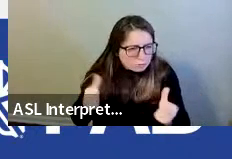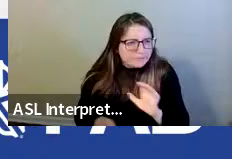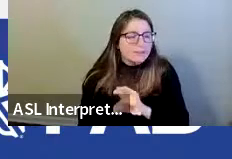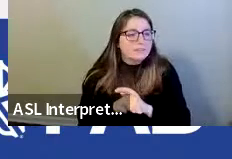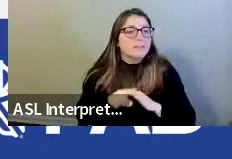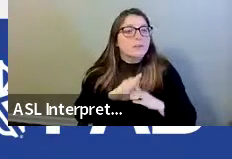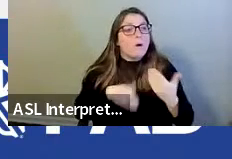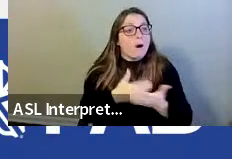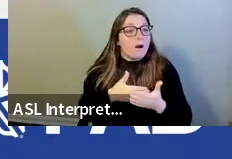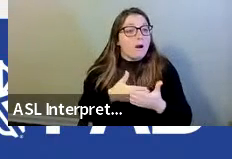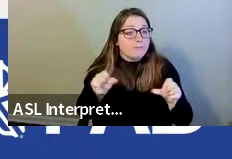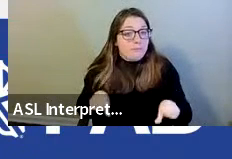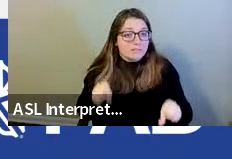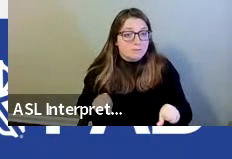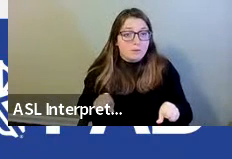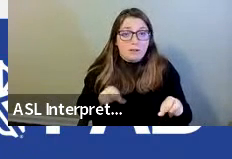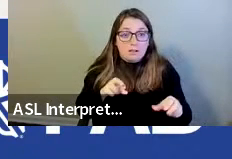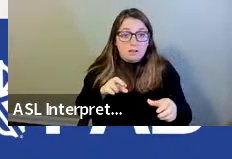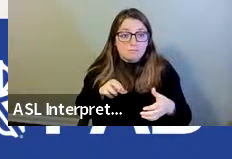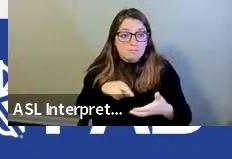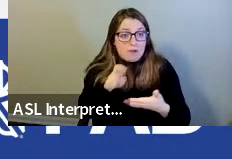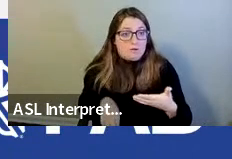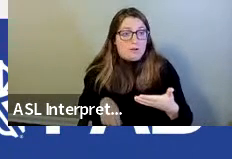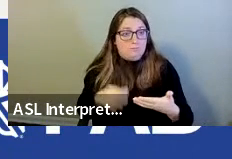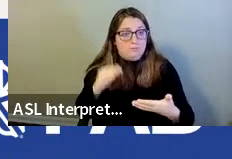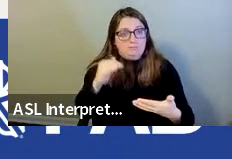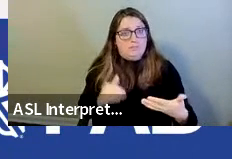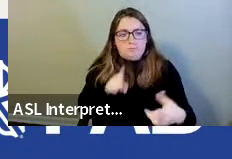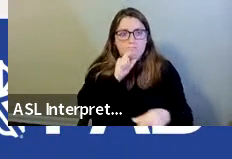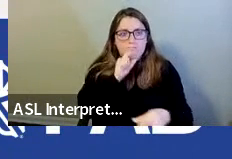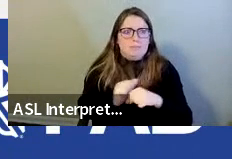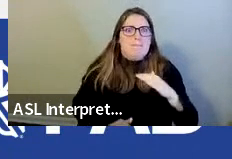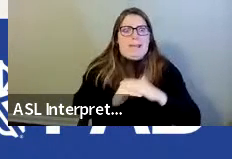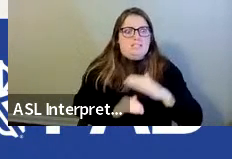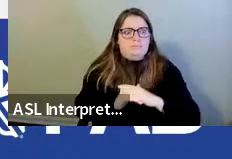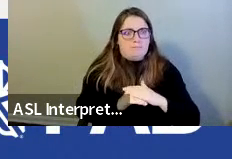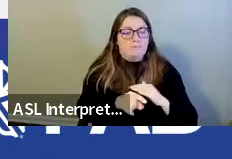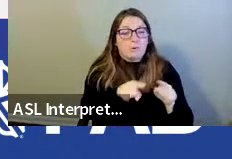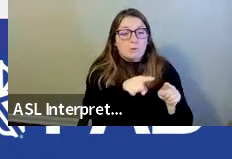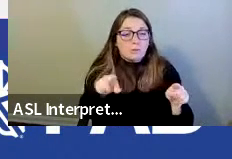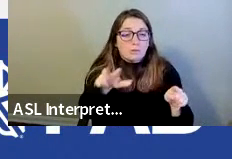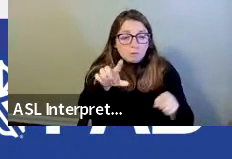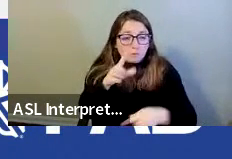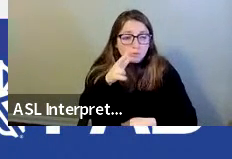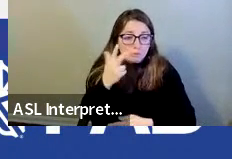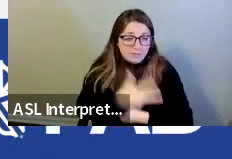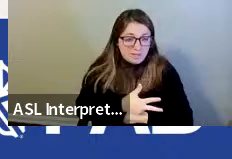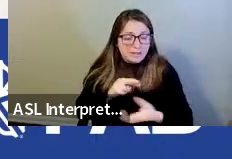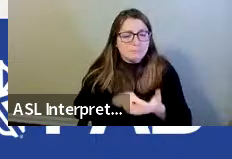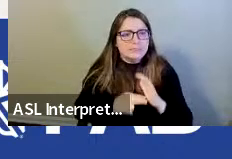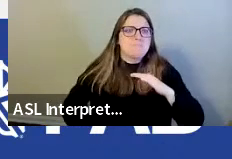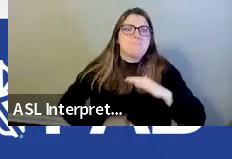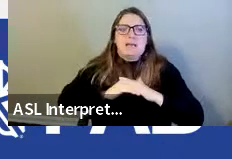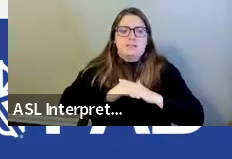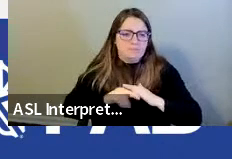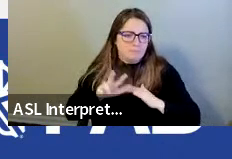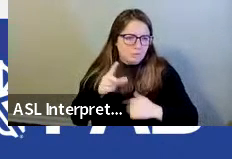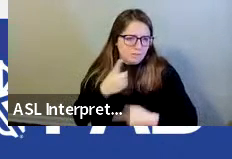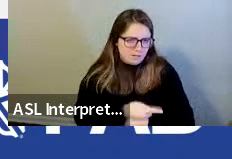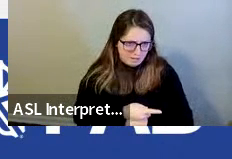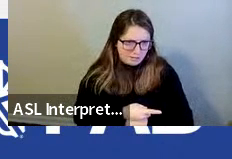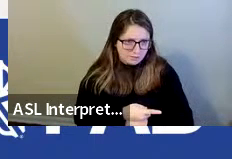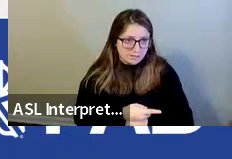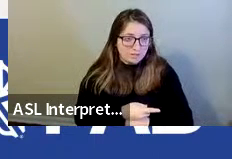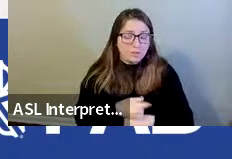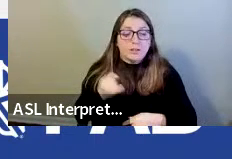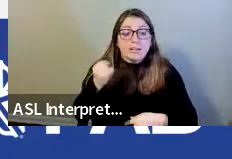of the possible outcomes were maximums. For example, this is a maximum possible outcome. So long as the outcome is